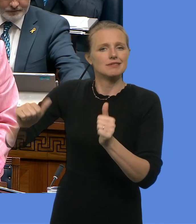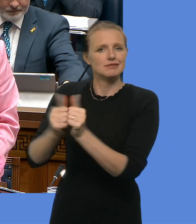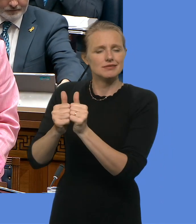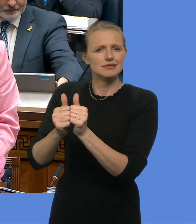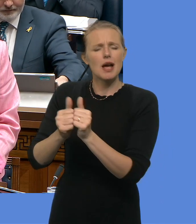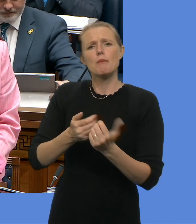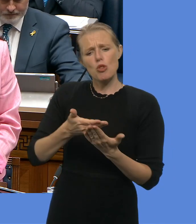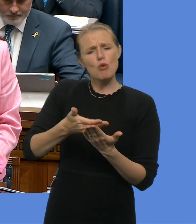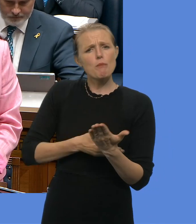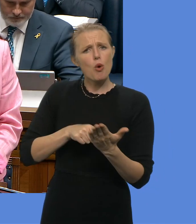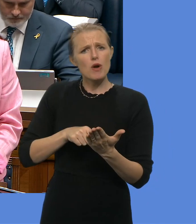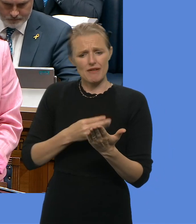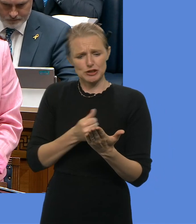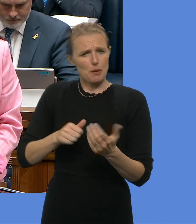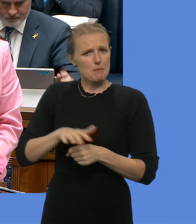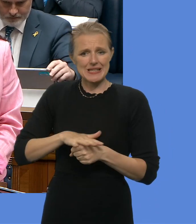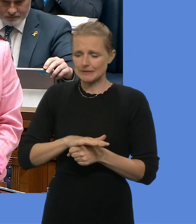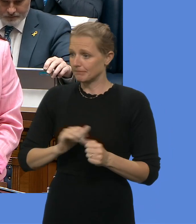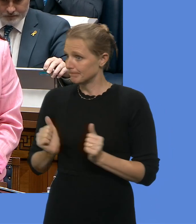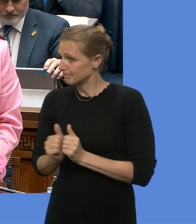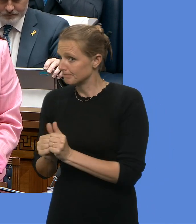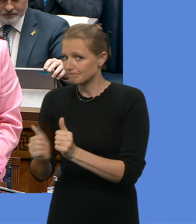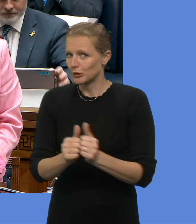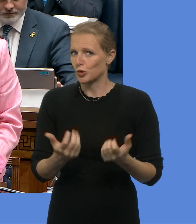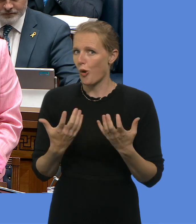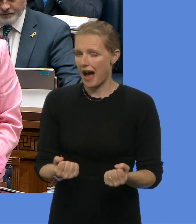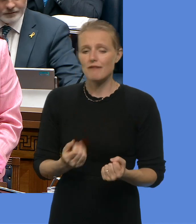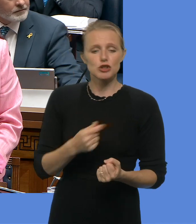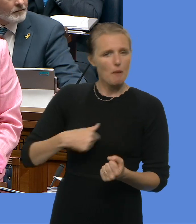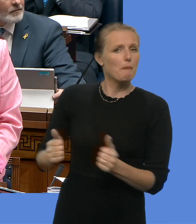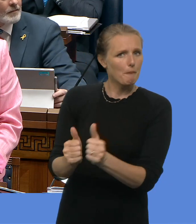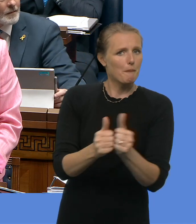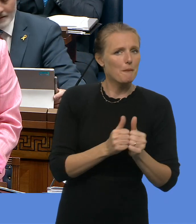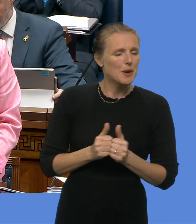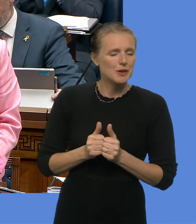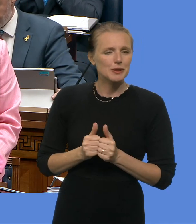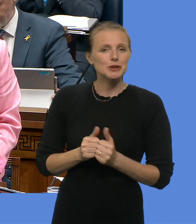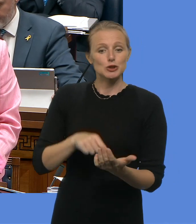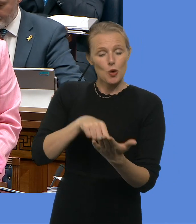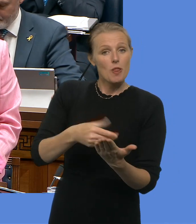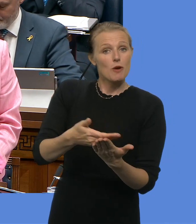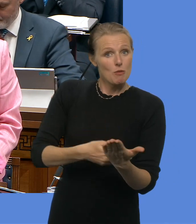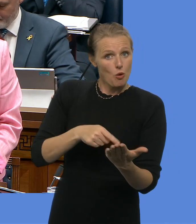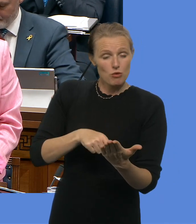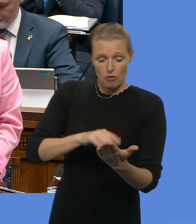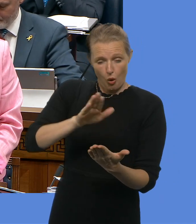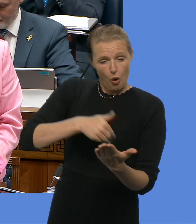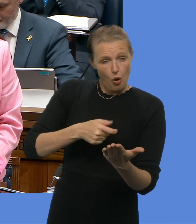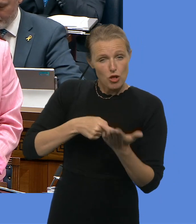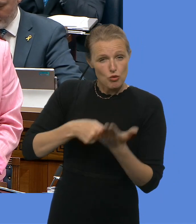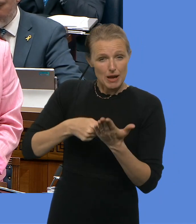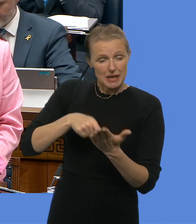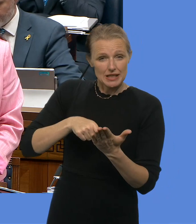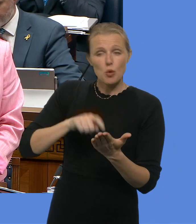report where there is no consensus, but we will engage in terms of all of the recommendations and